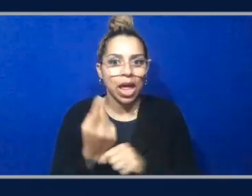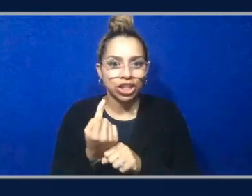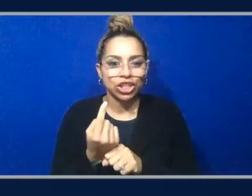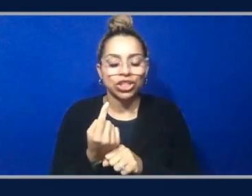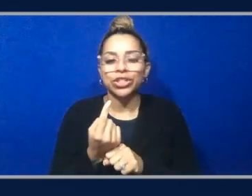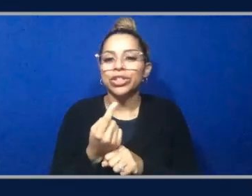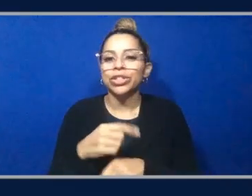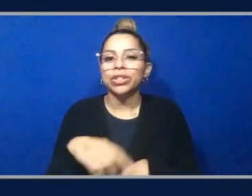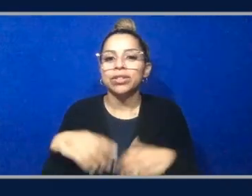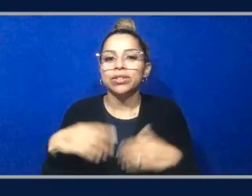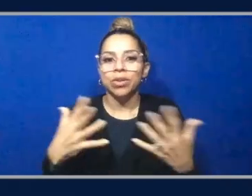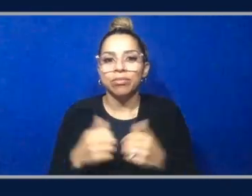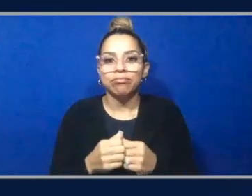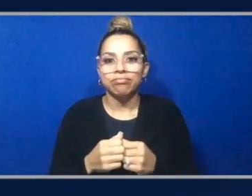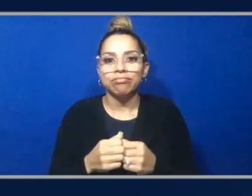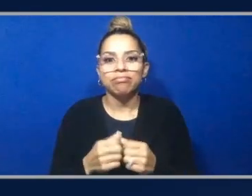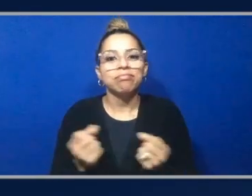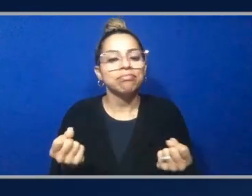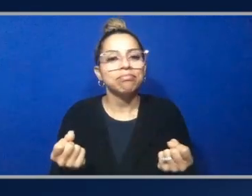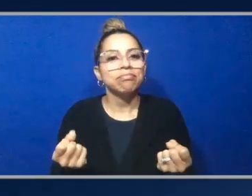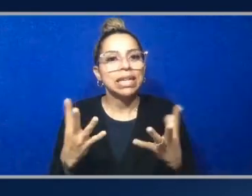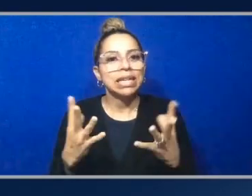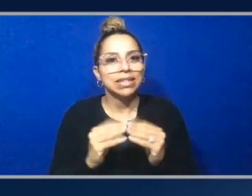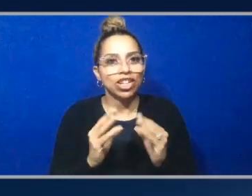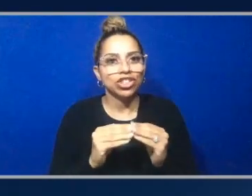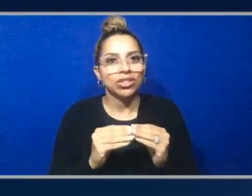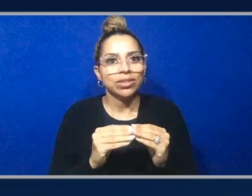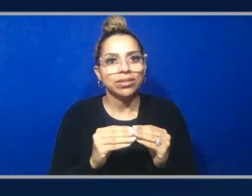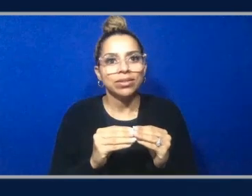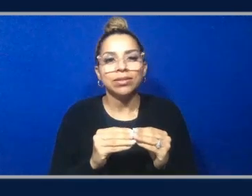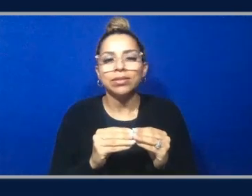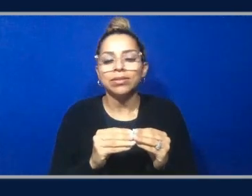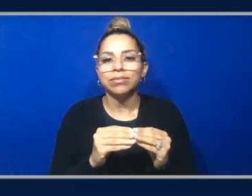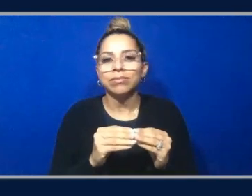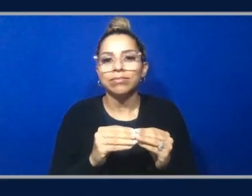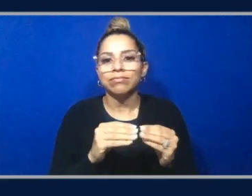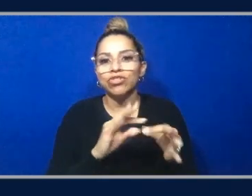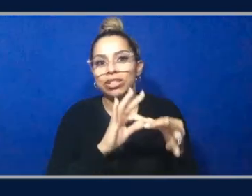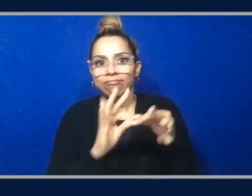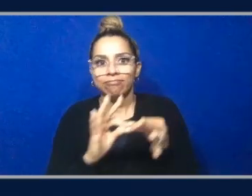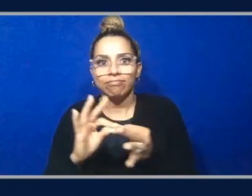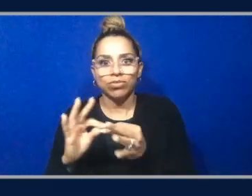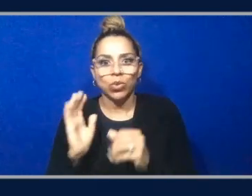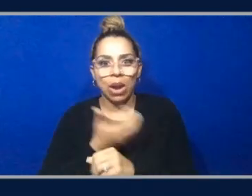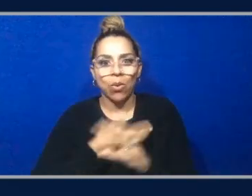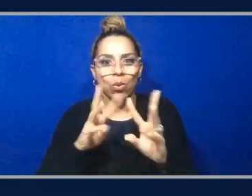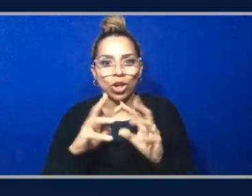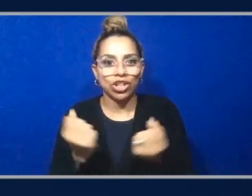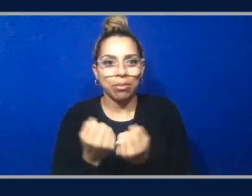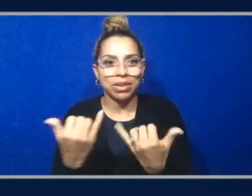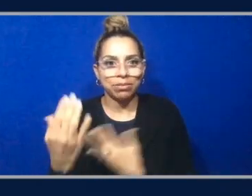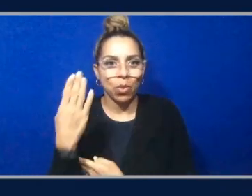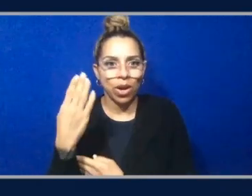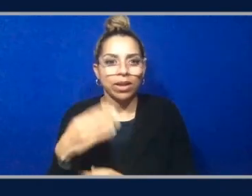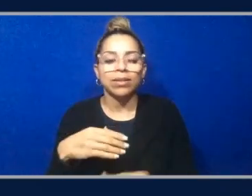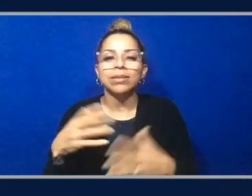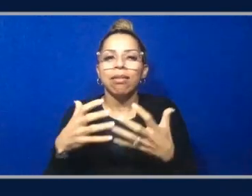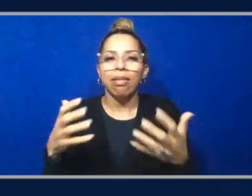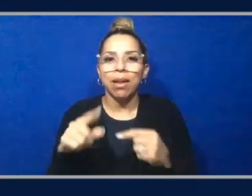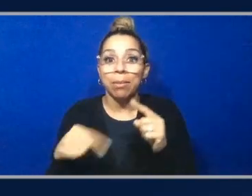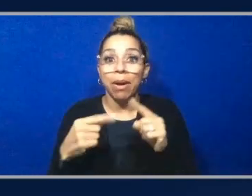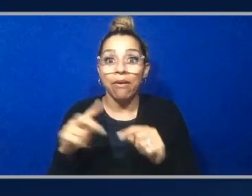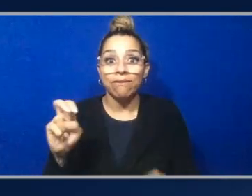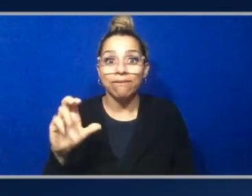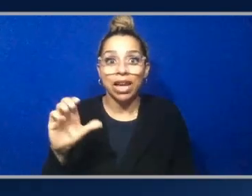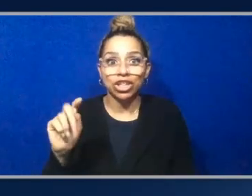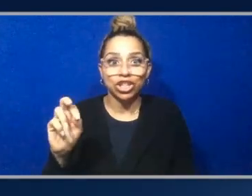of a workshop this morning around that. So really a lot of interest in generative AI and vector search and in-memory databases. Yeah,